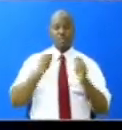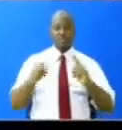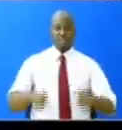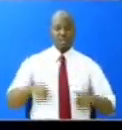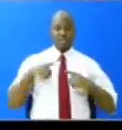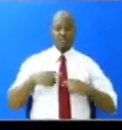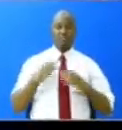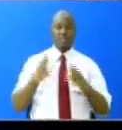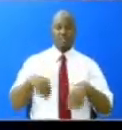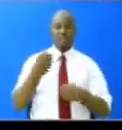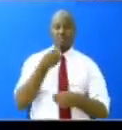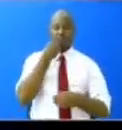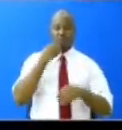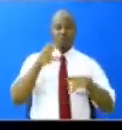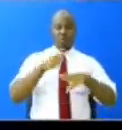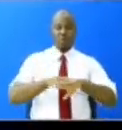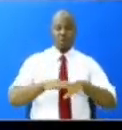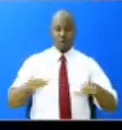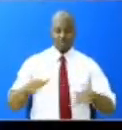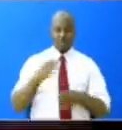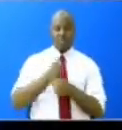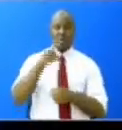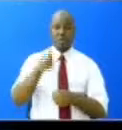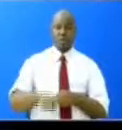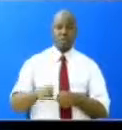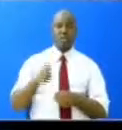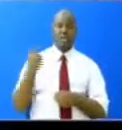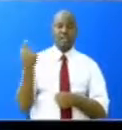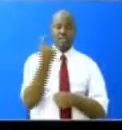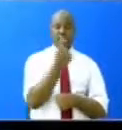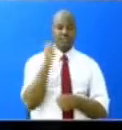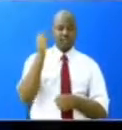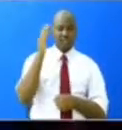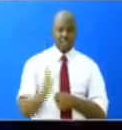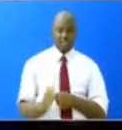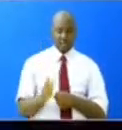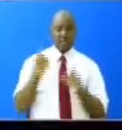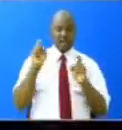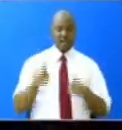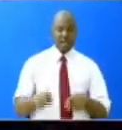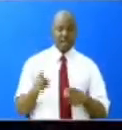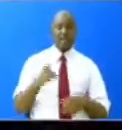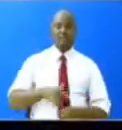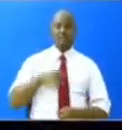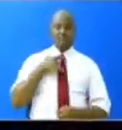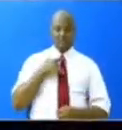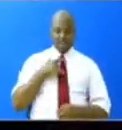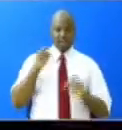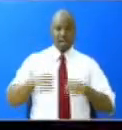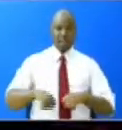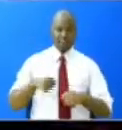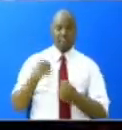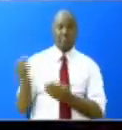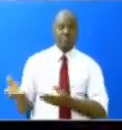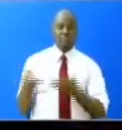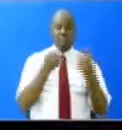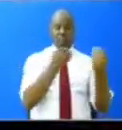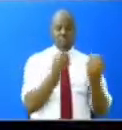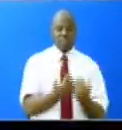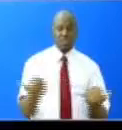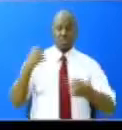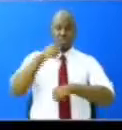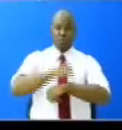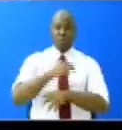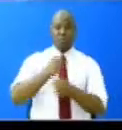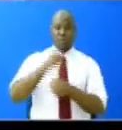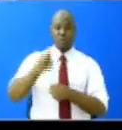put food on the table, to make sure that every Kenyan can pay their bills, they can take their children to school, to